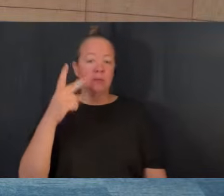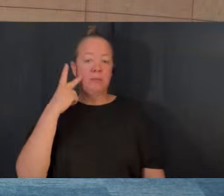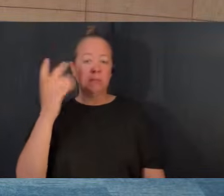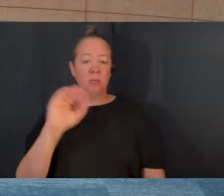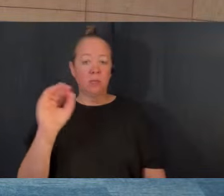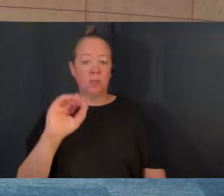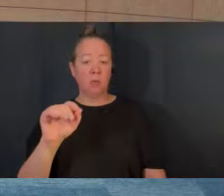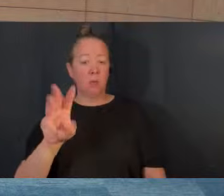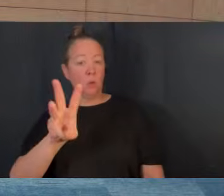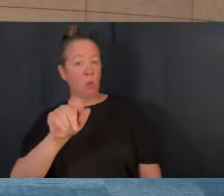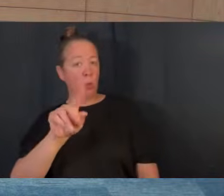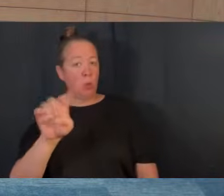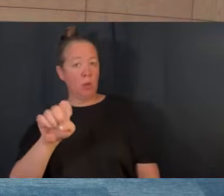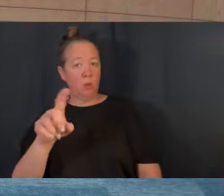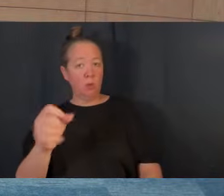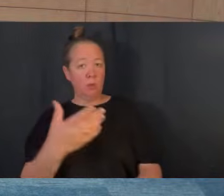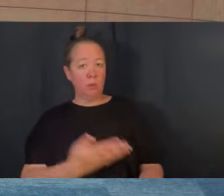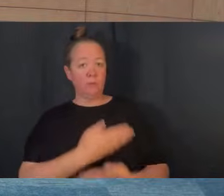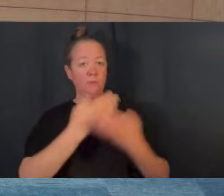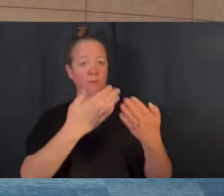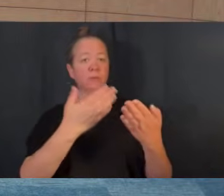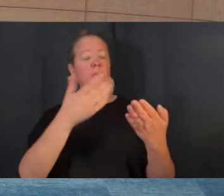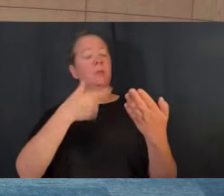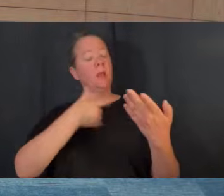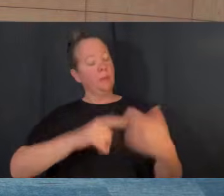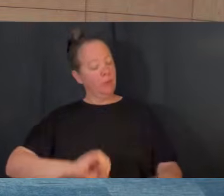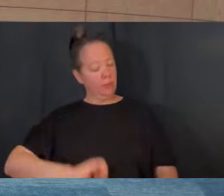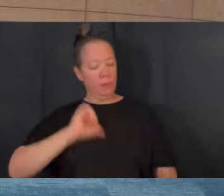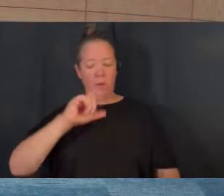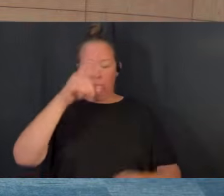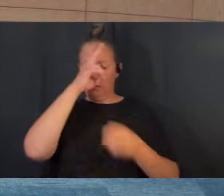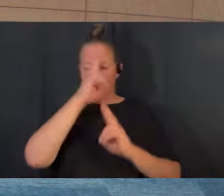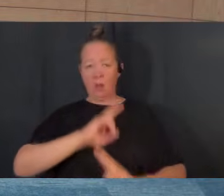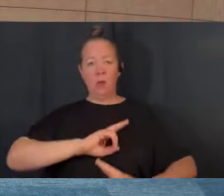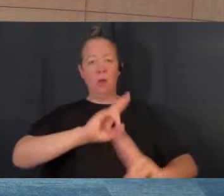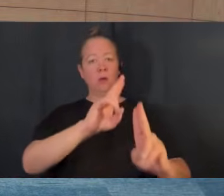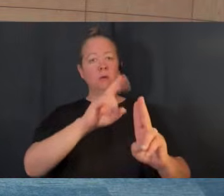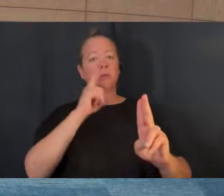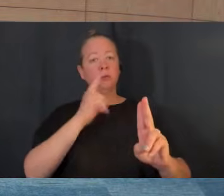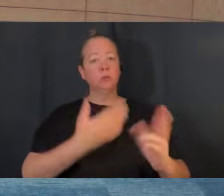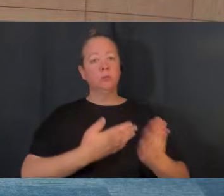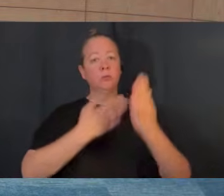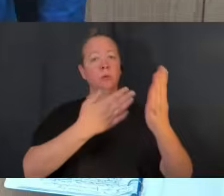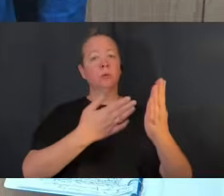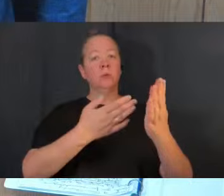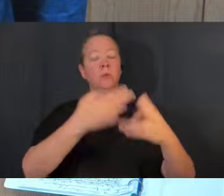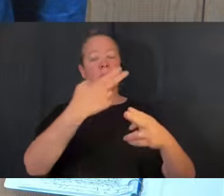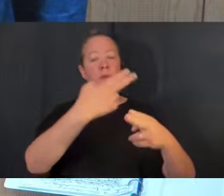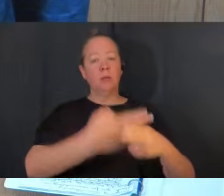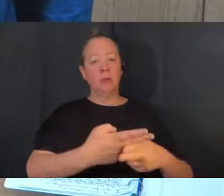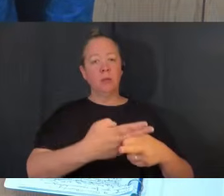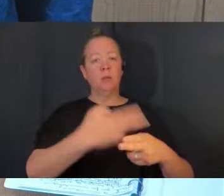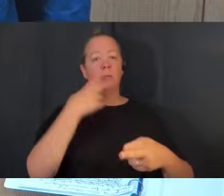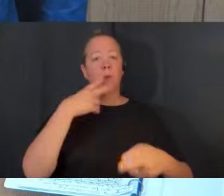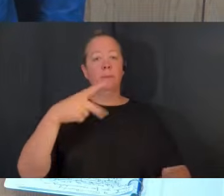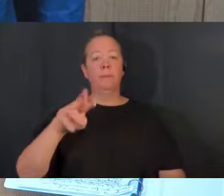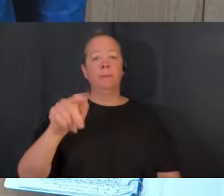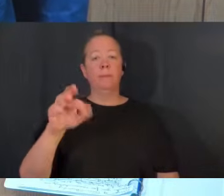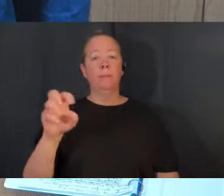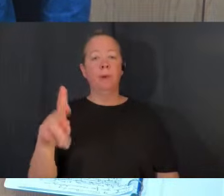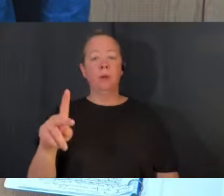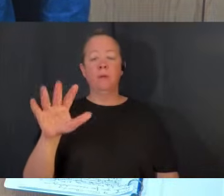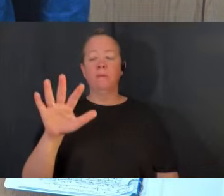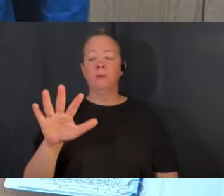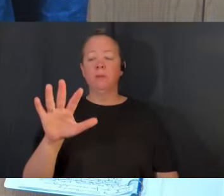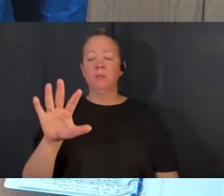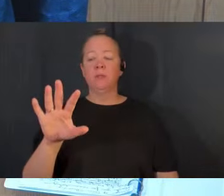I would probably, and it'd be an honor to make a motion to name the park at 5701 Landover Road after our